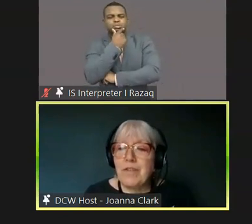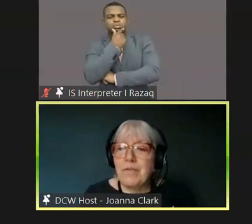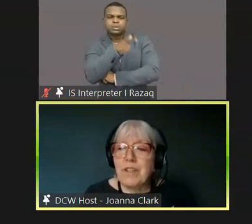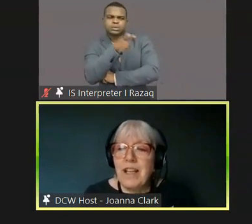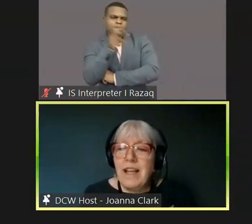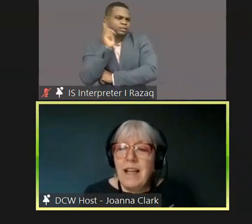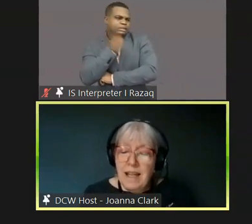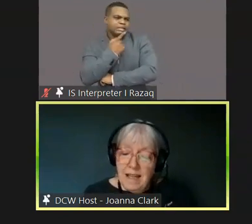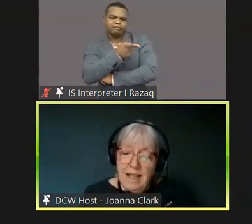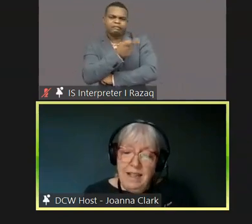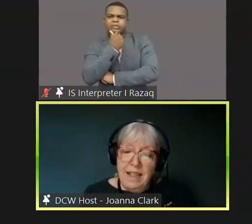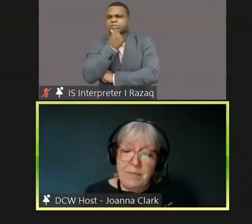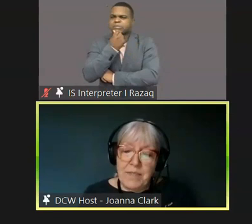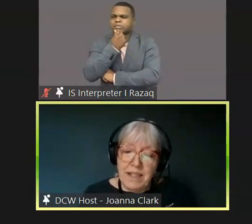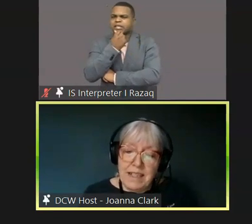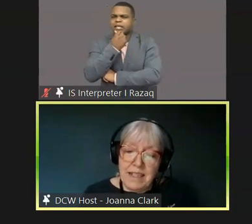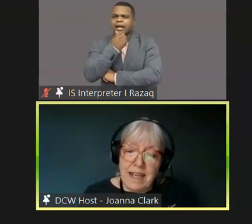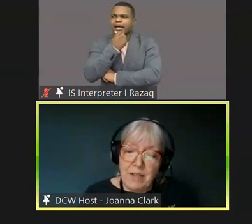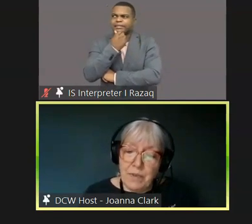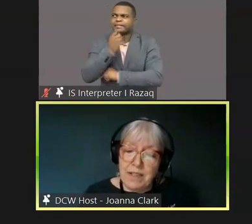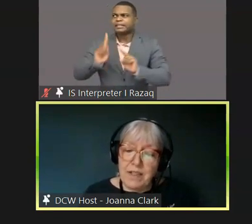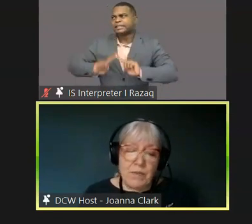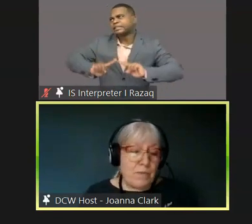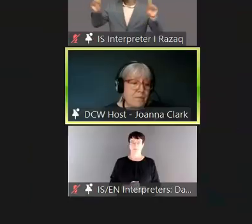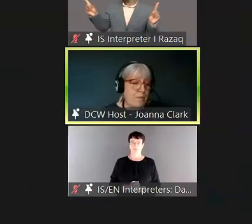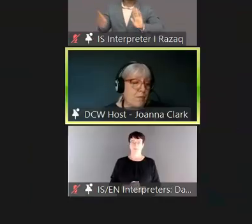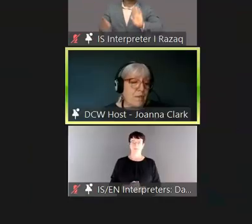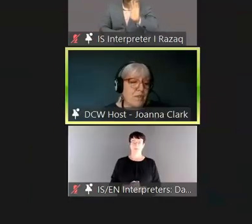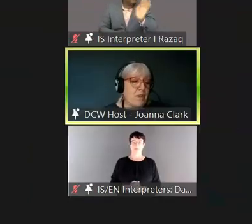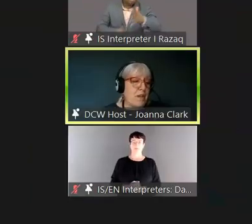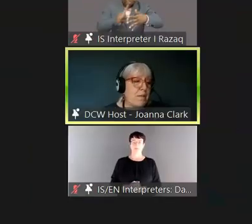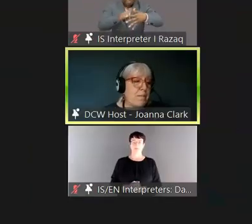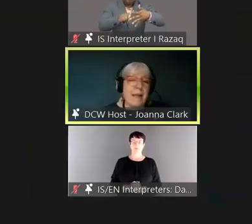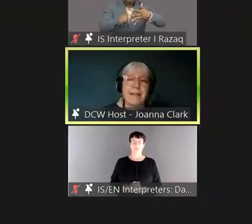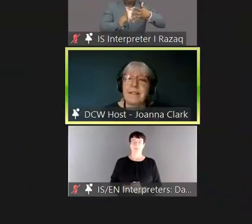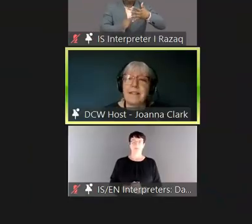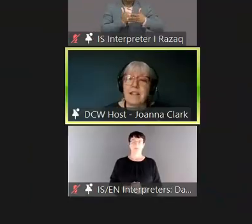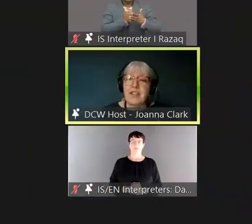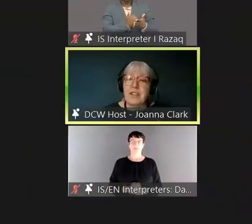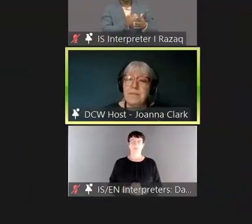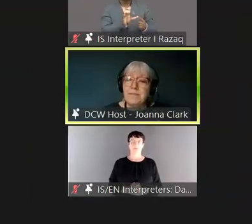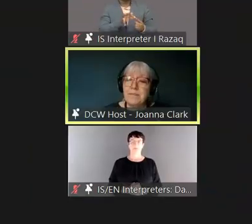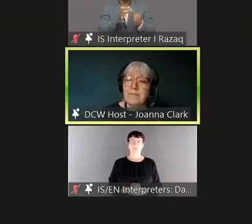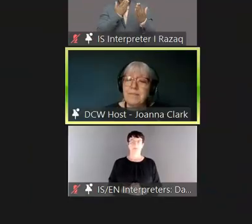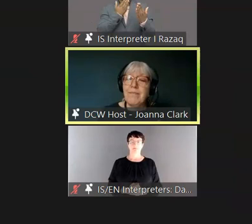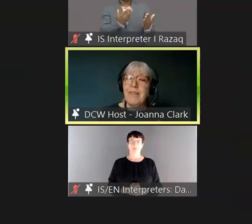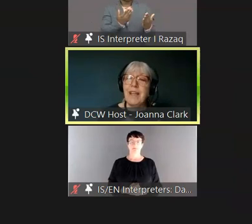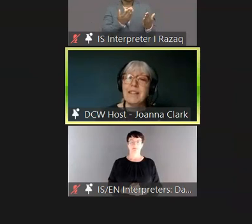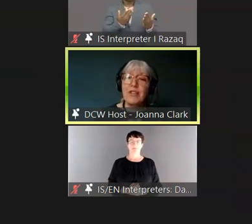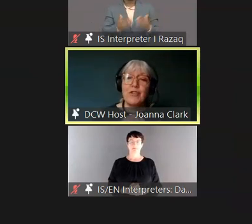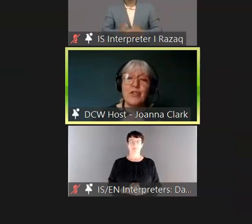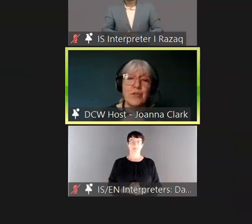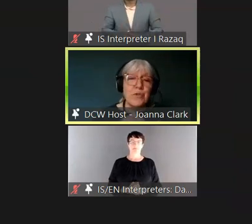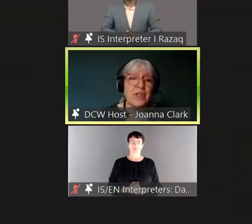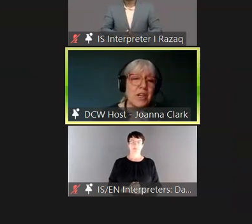much, Rose. I'm delighted now as well to move on to our panel discussion and